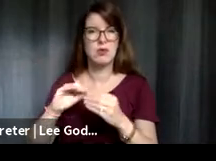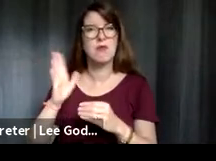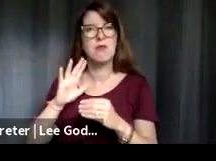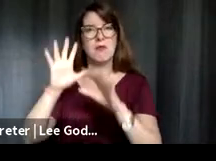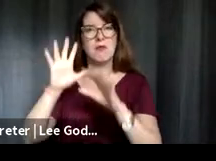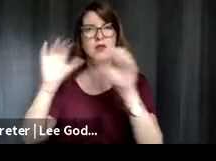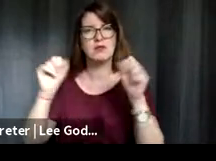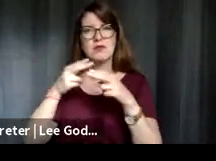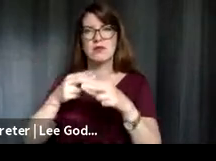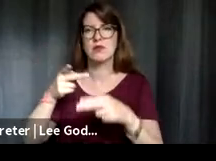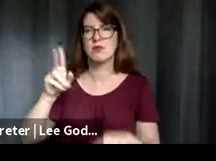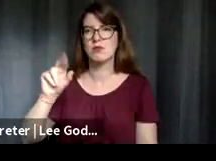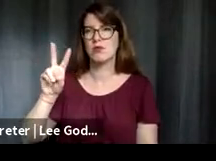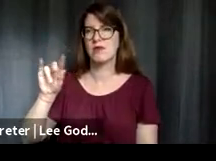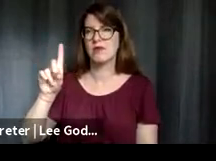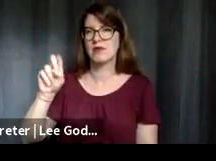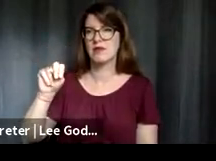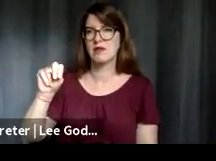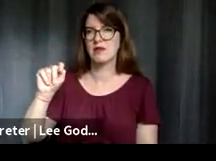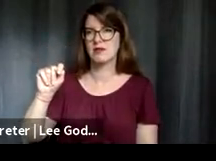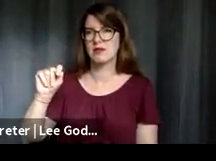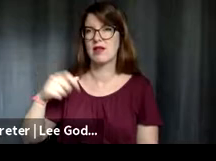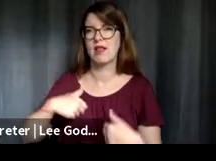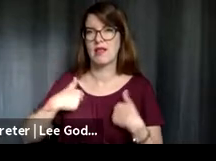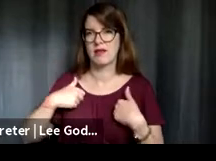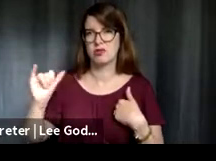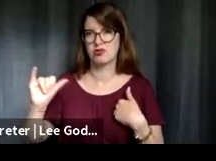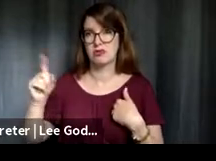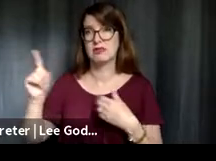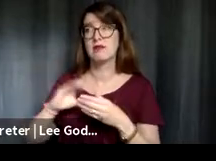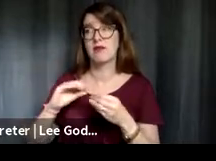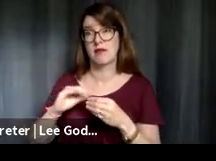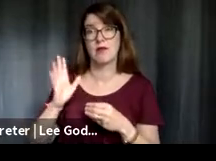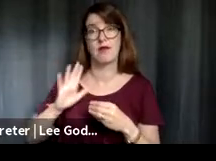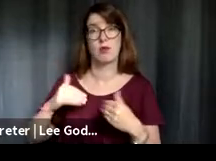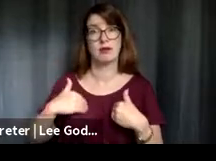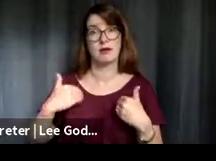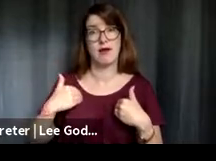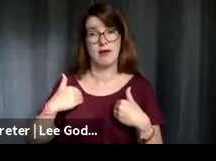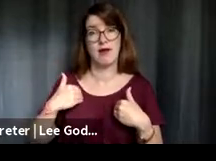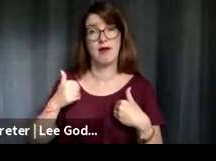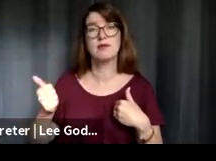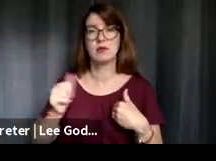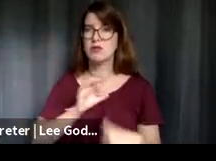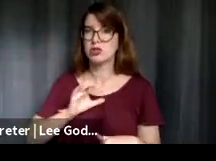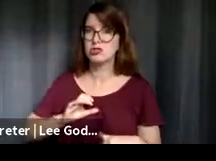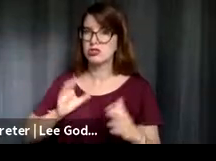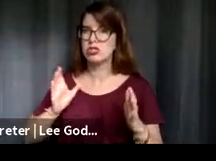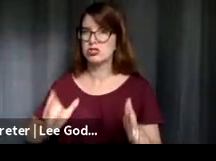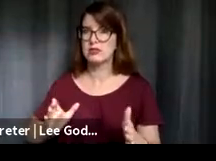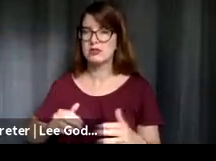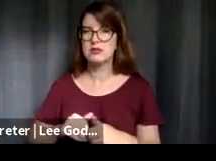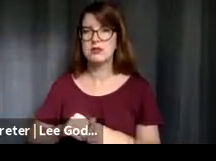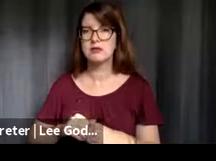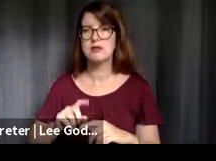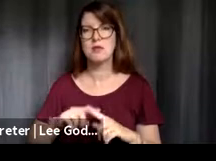of Provident Life Insurance. And he said when he was young, he was a Christian,